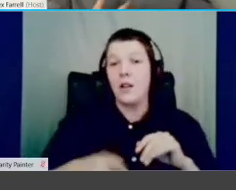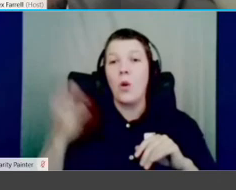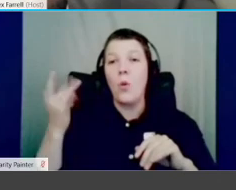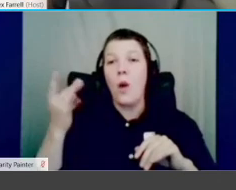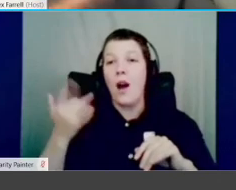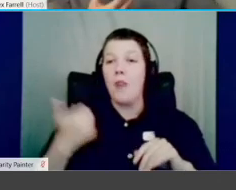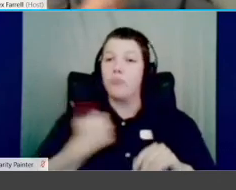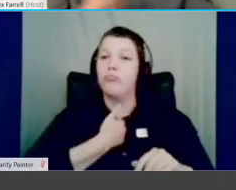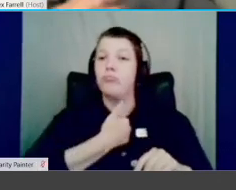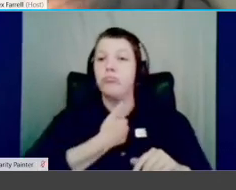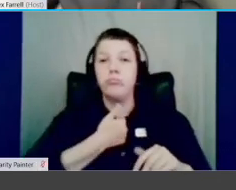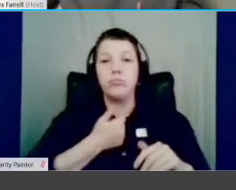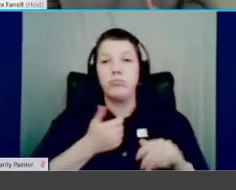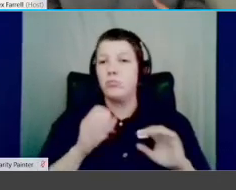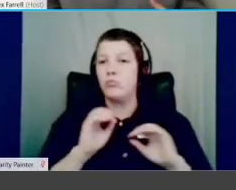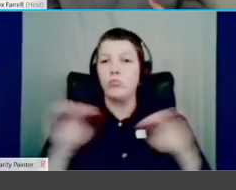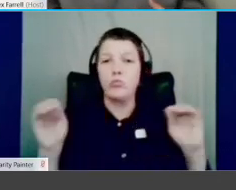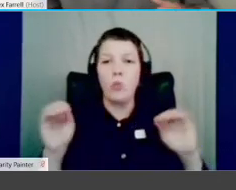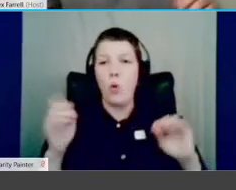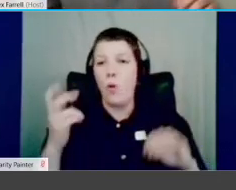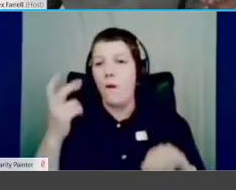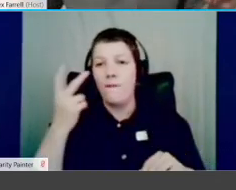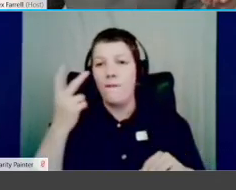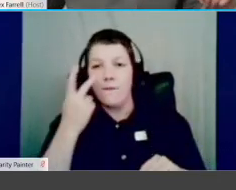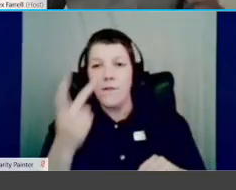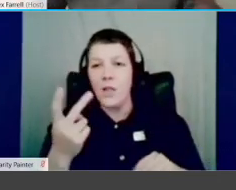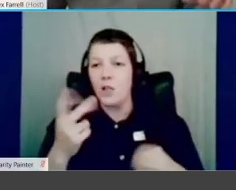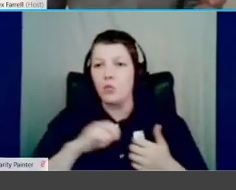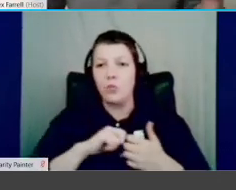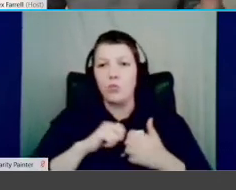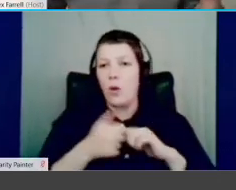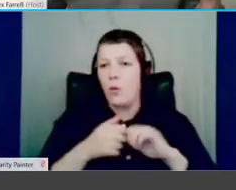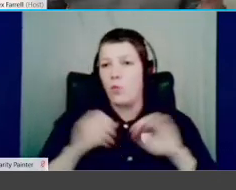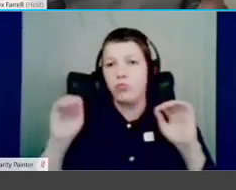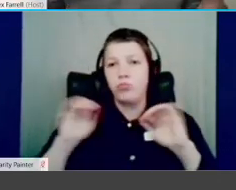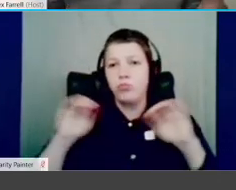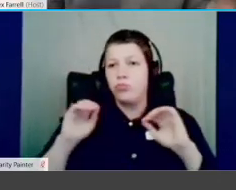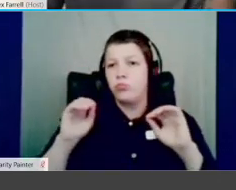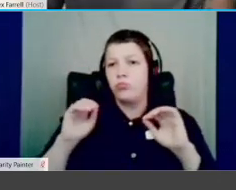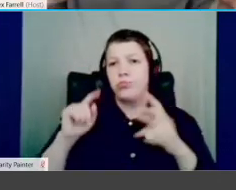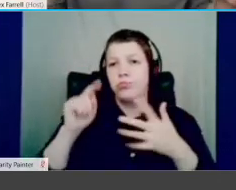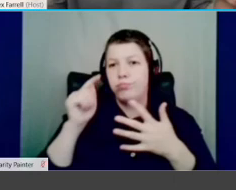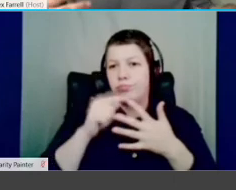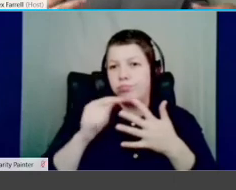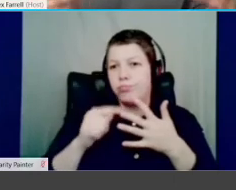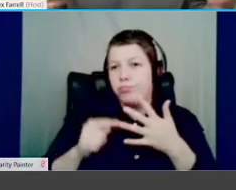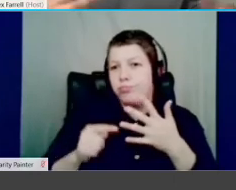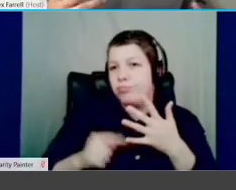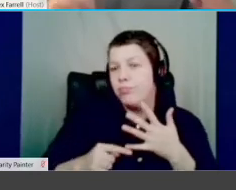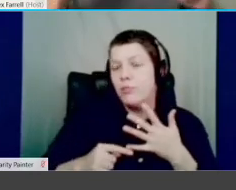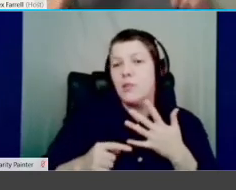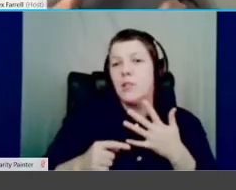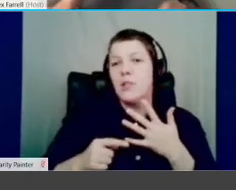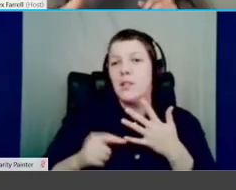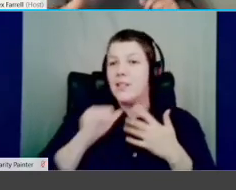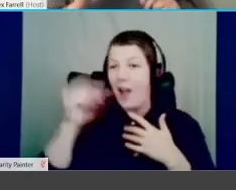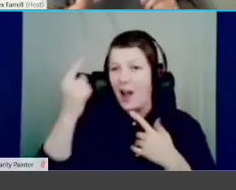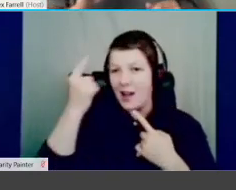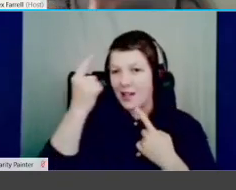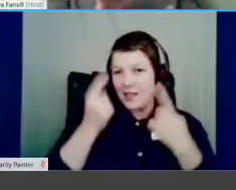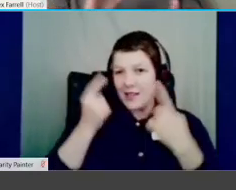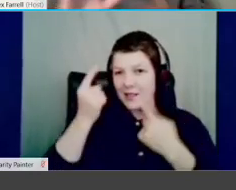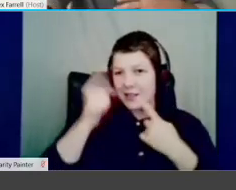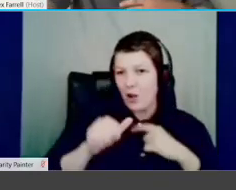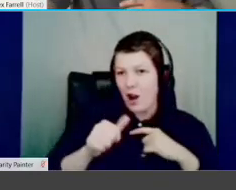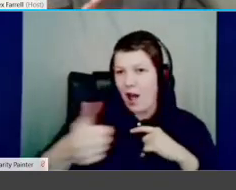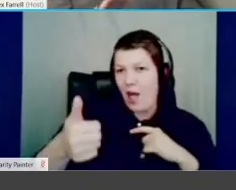color blindness, I don't have this, that, and the other. And it's so natural a lot of times for human beings to say,